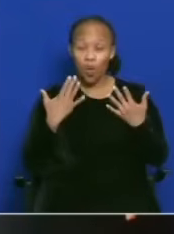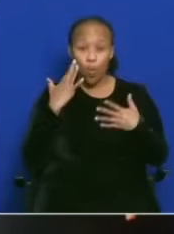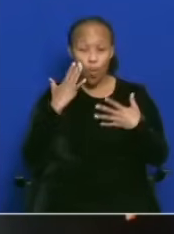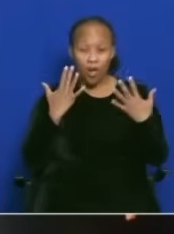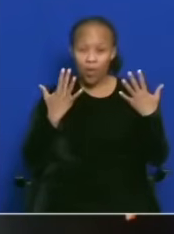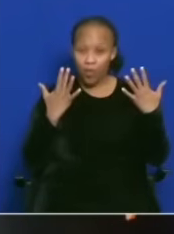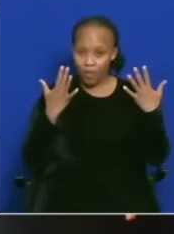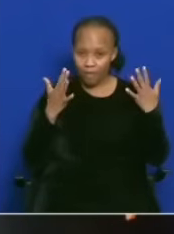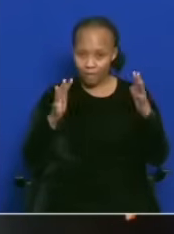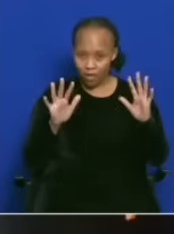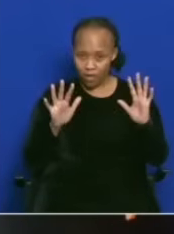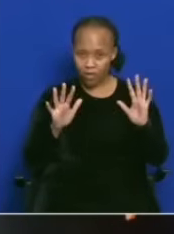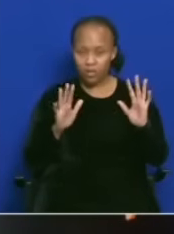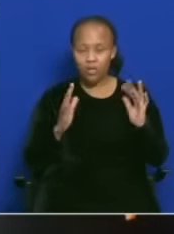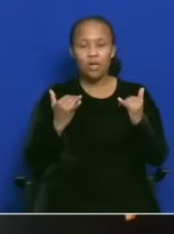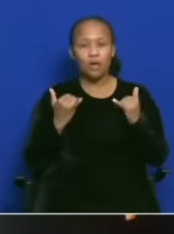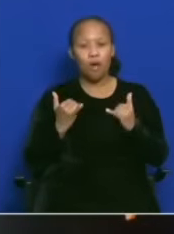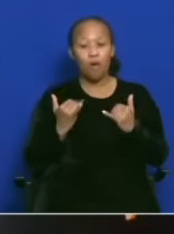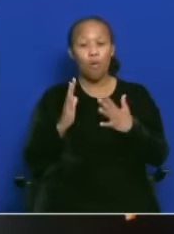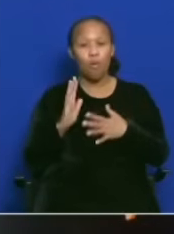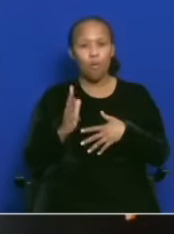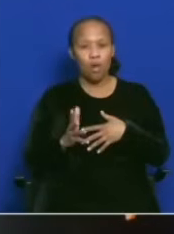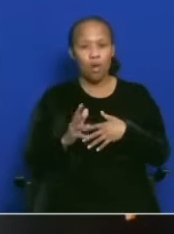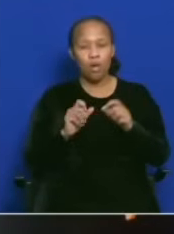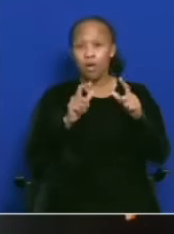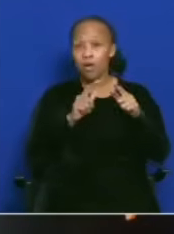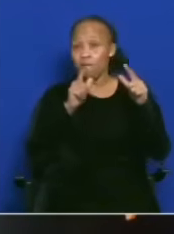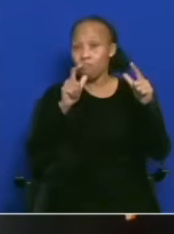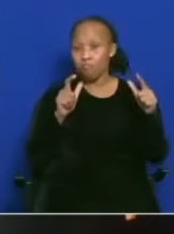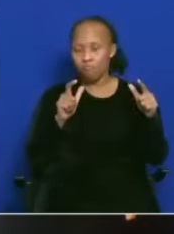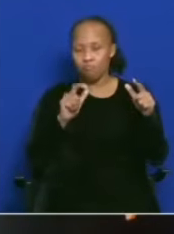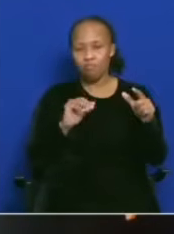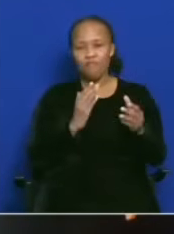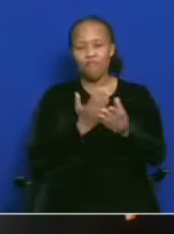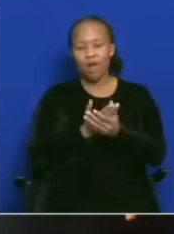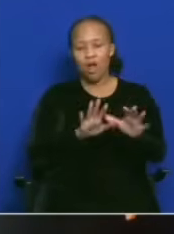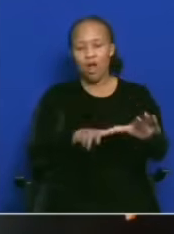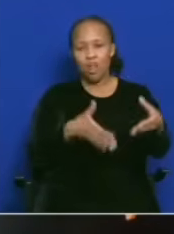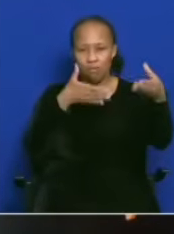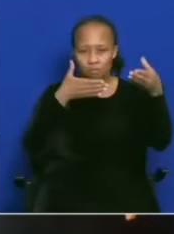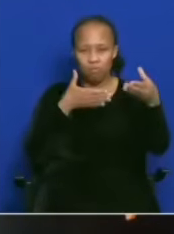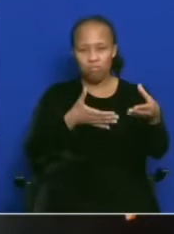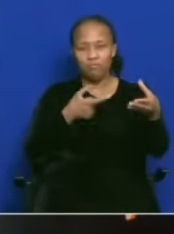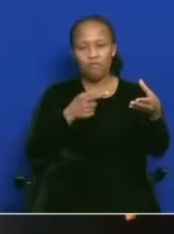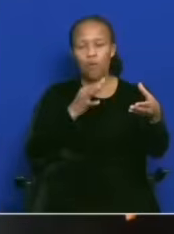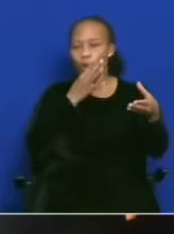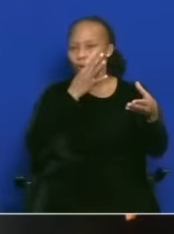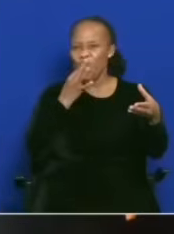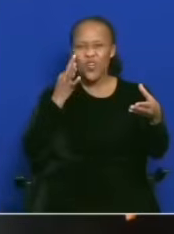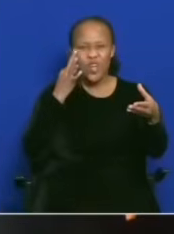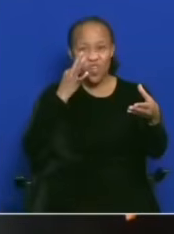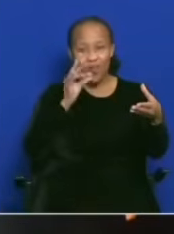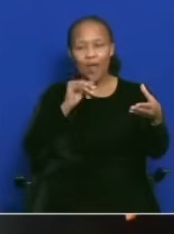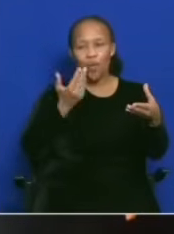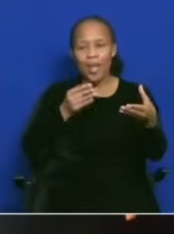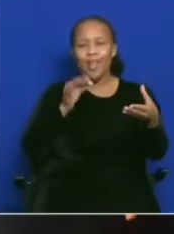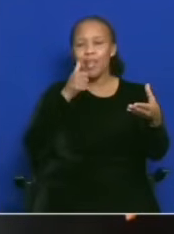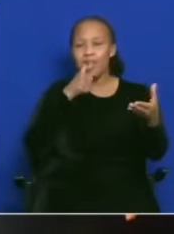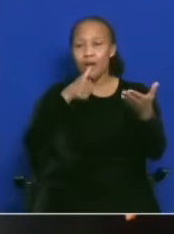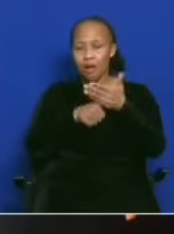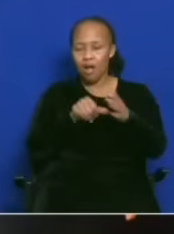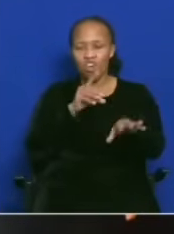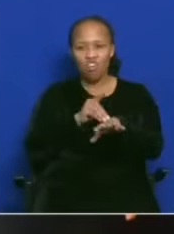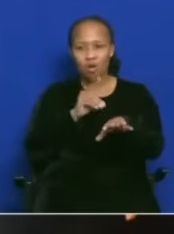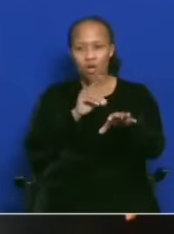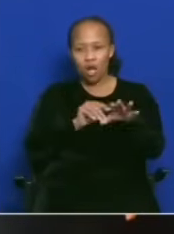into the main exhibit folder confidentially, into a folder separately, so that it's only accessible to the